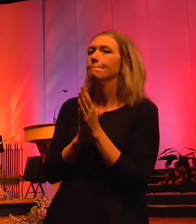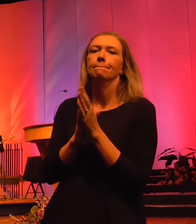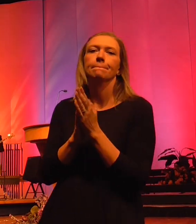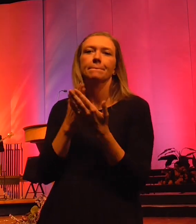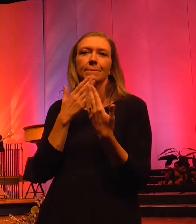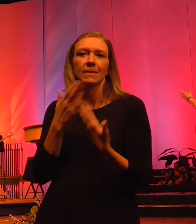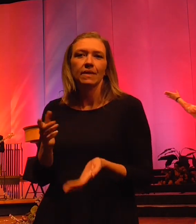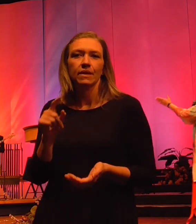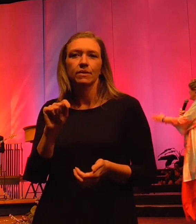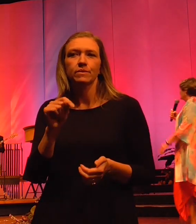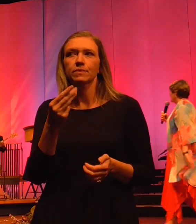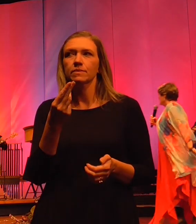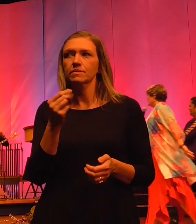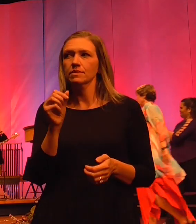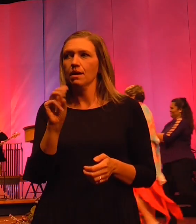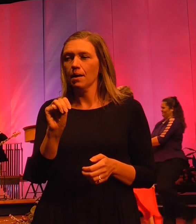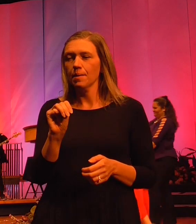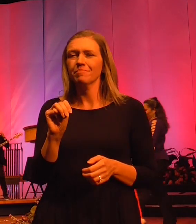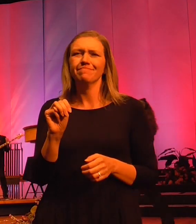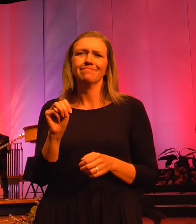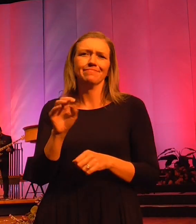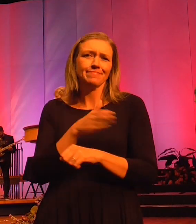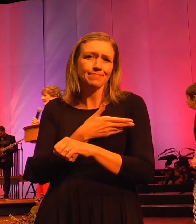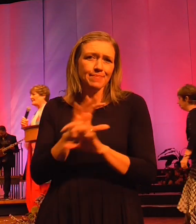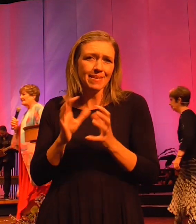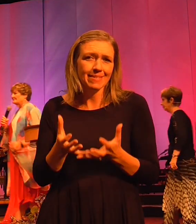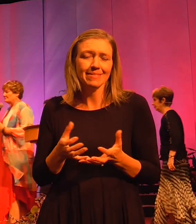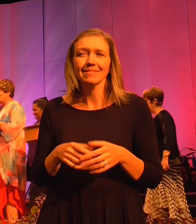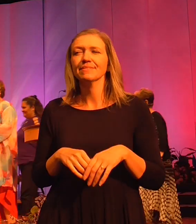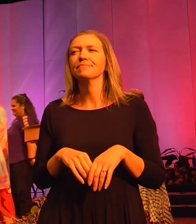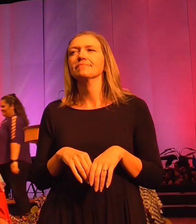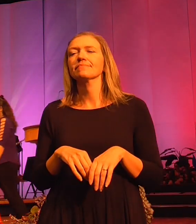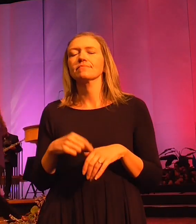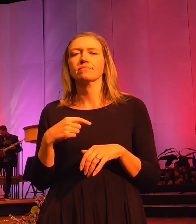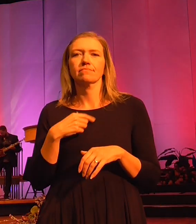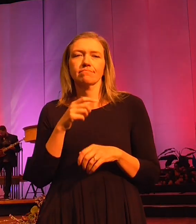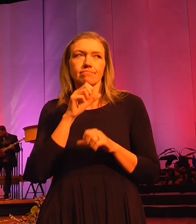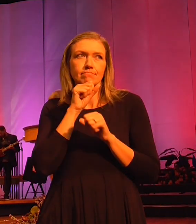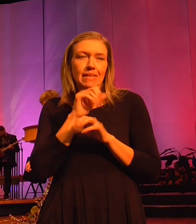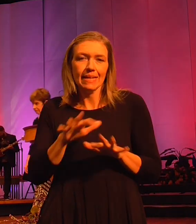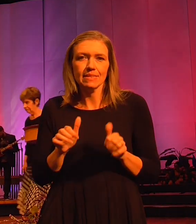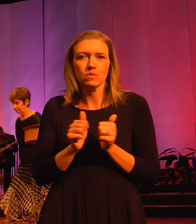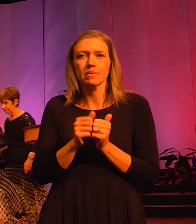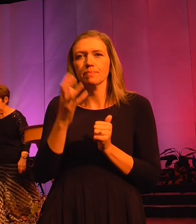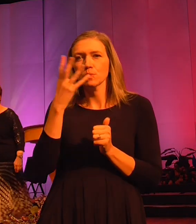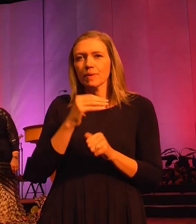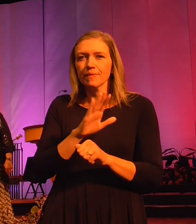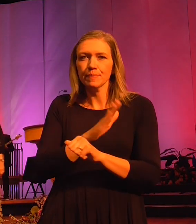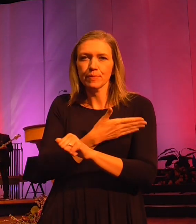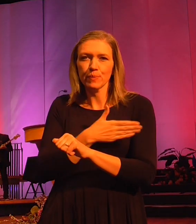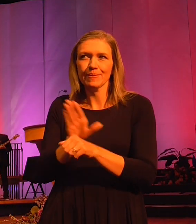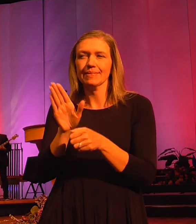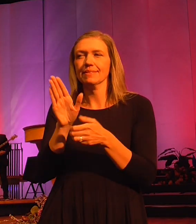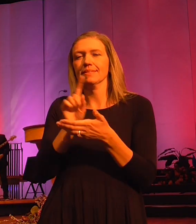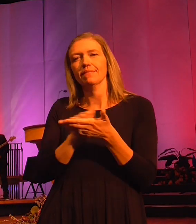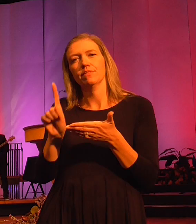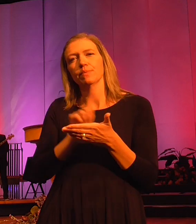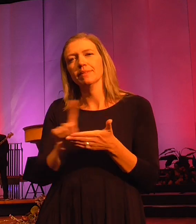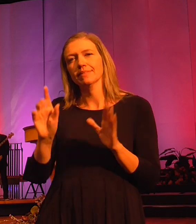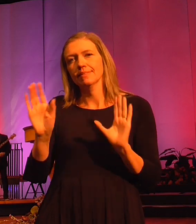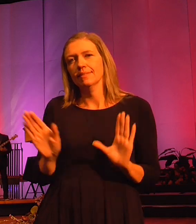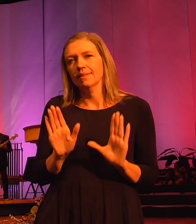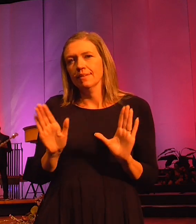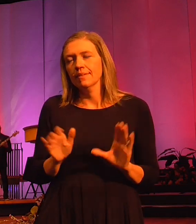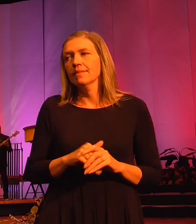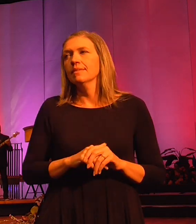Thank you, Tom, and the wonderful Mile High Band. We are truly blessed with that beautiful music that we have every